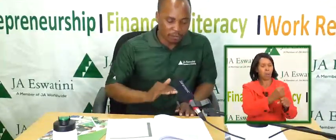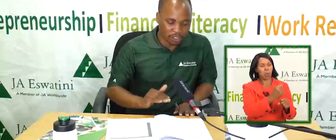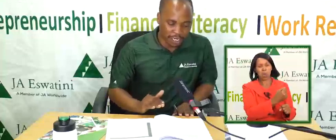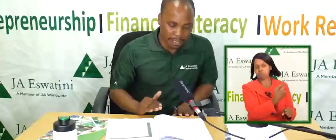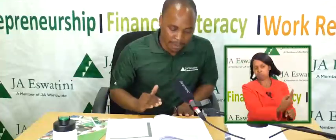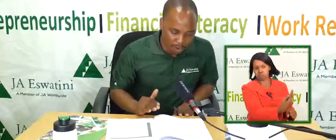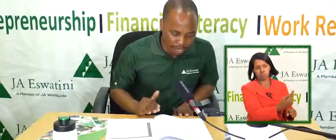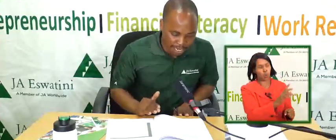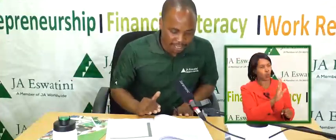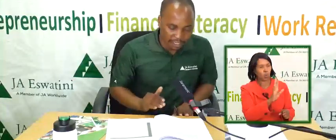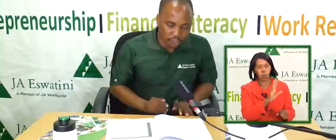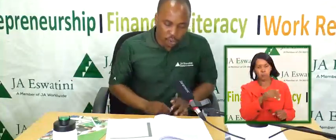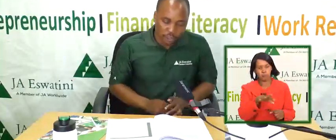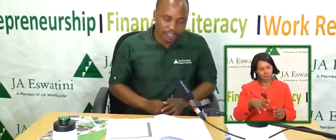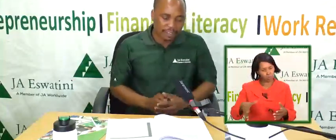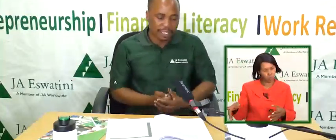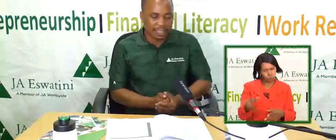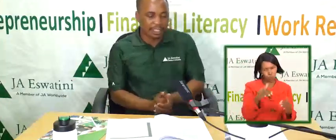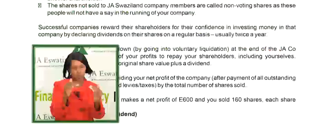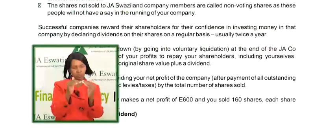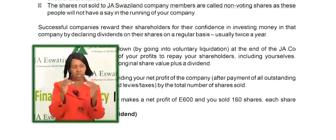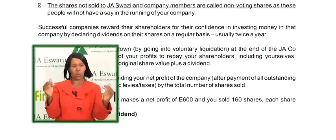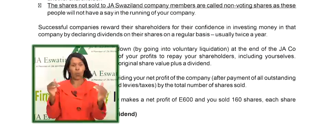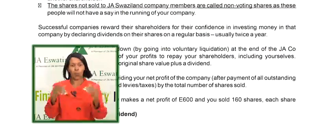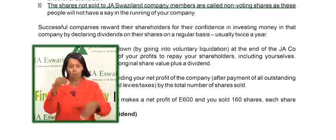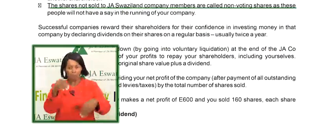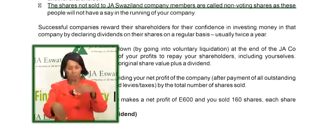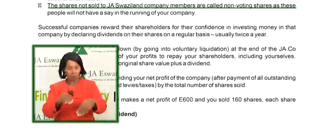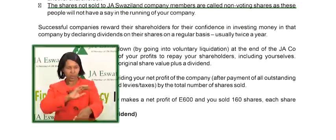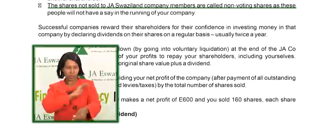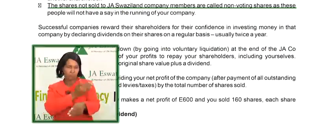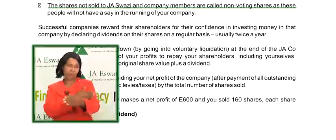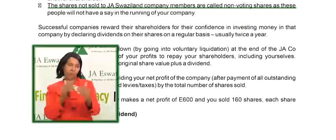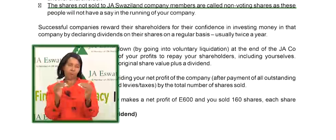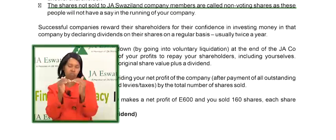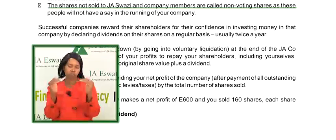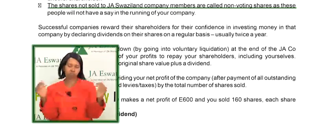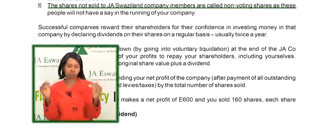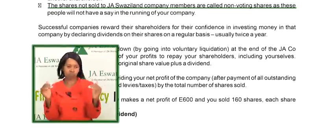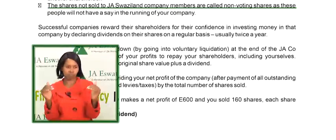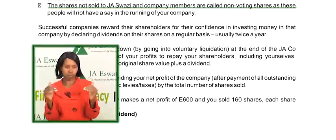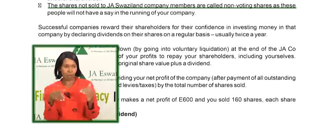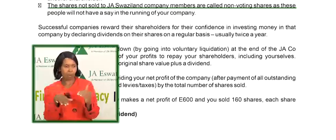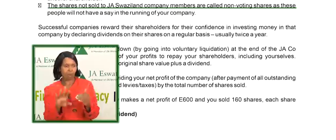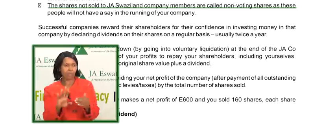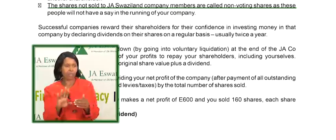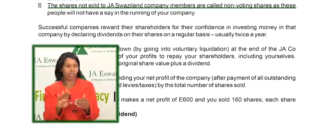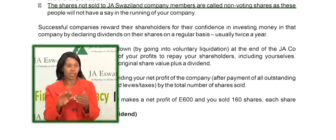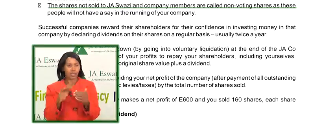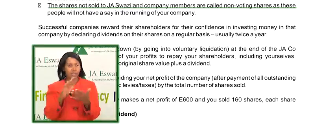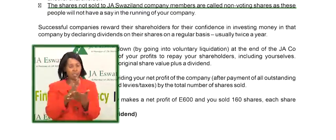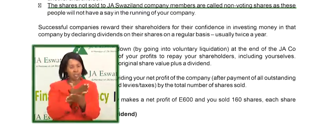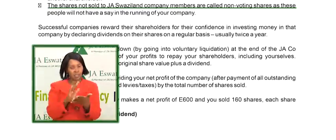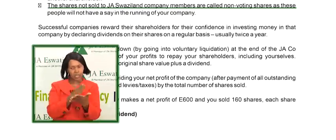equal voting power, and then the shares are not sold to JA company